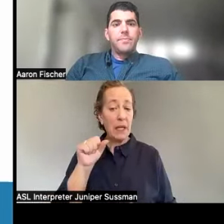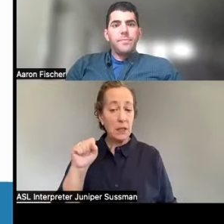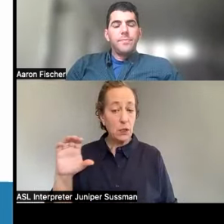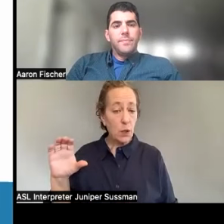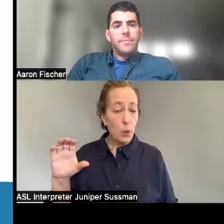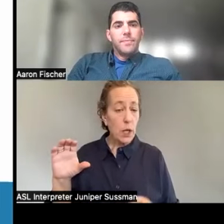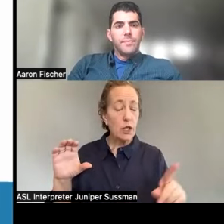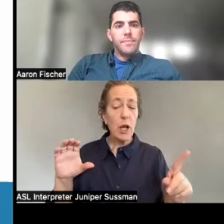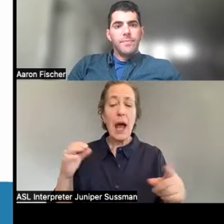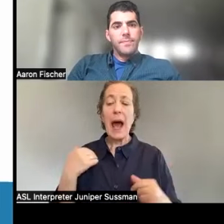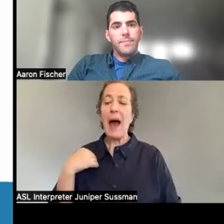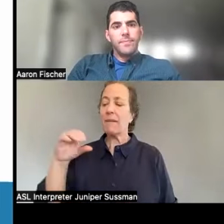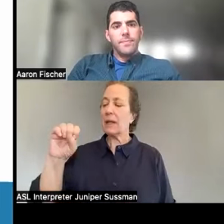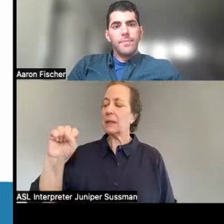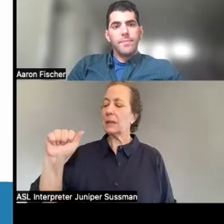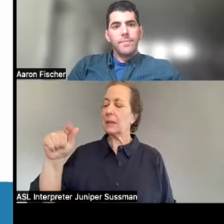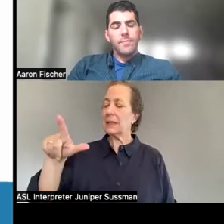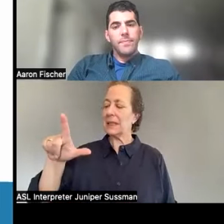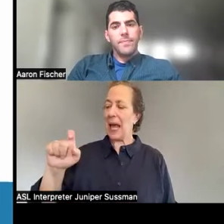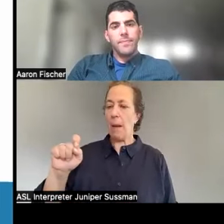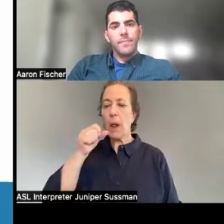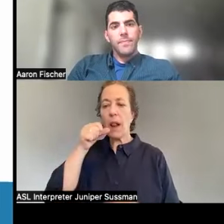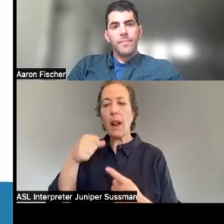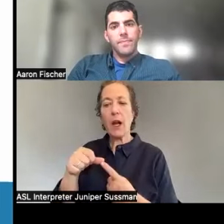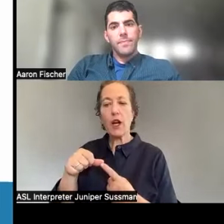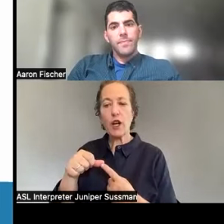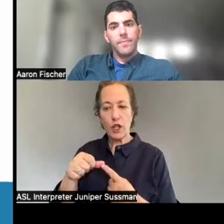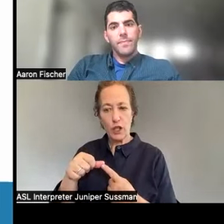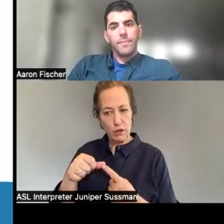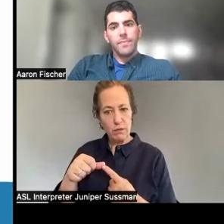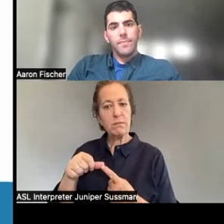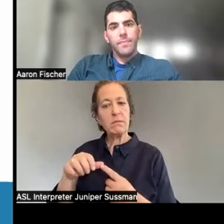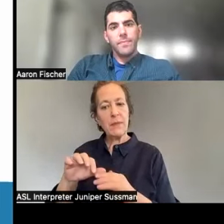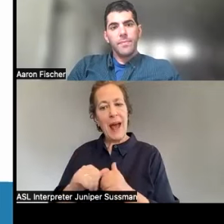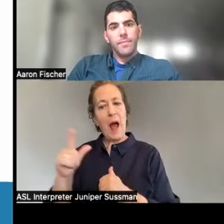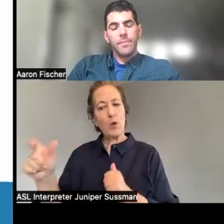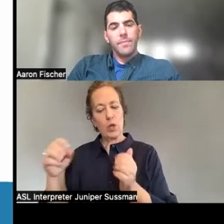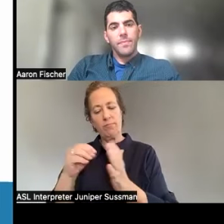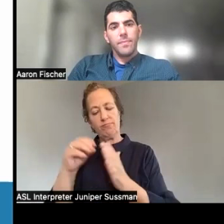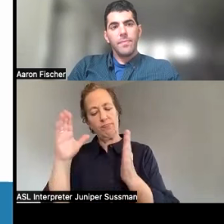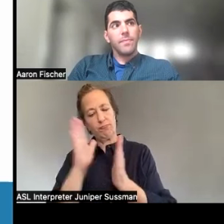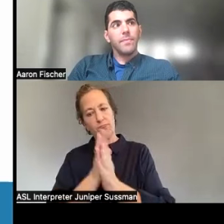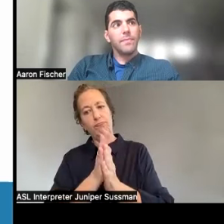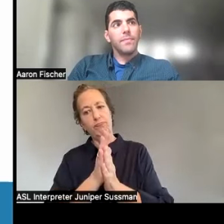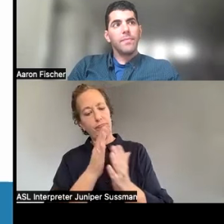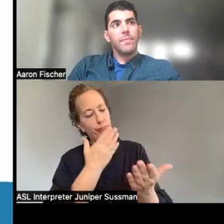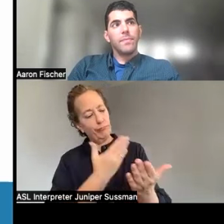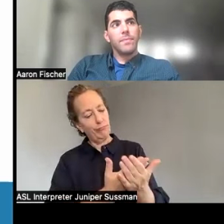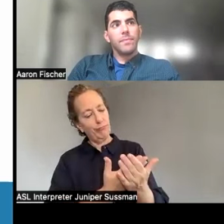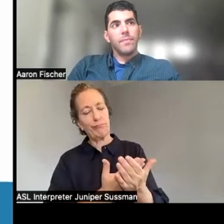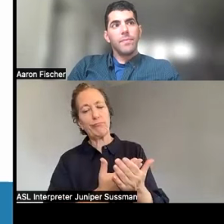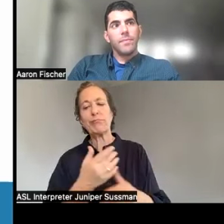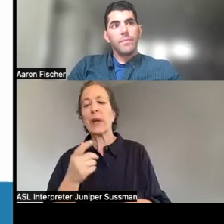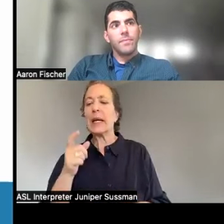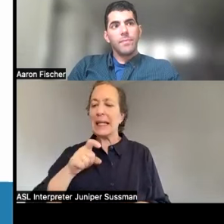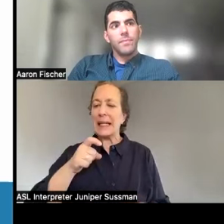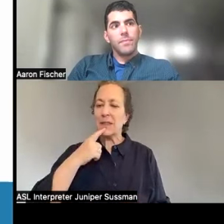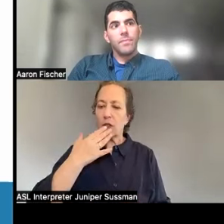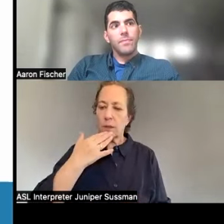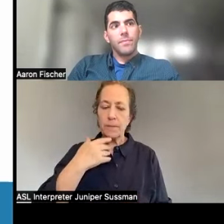letter showing how you can document the need for some diabetes-specific accommodations in the workplace. Disability